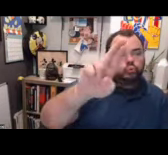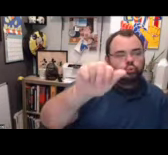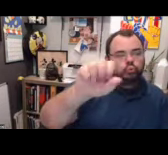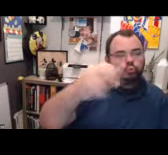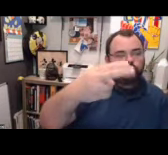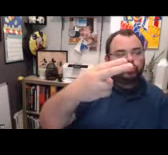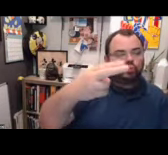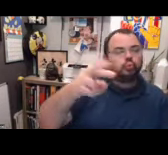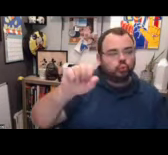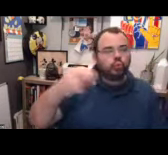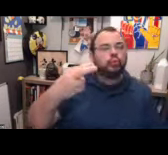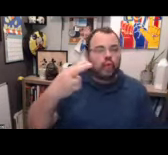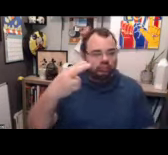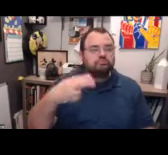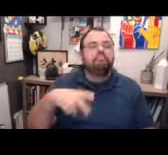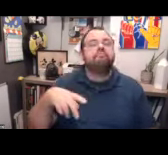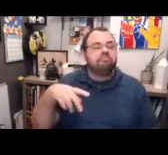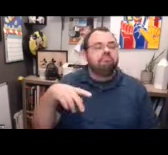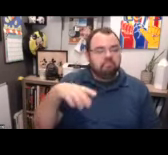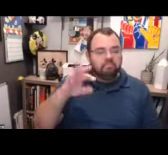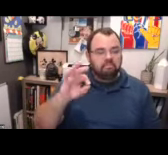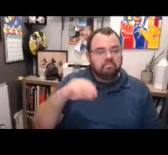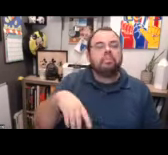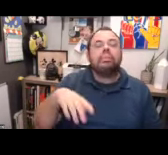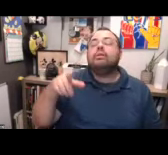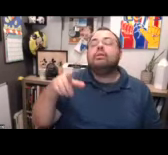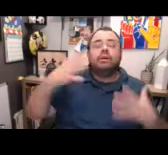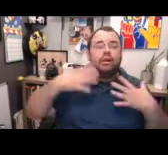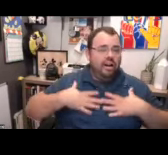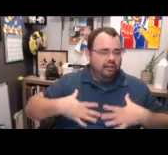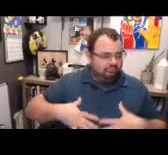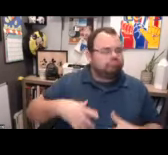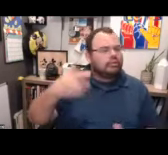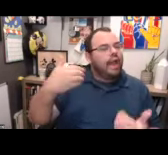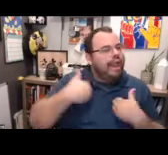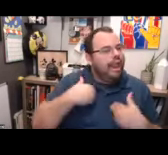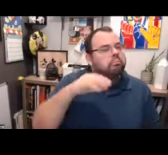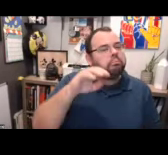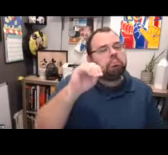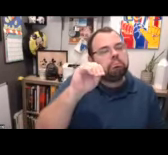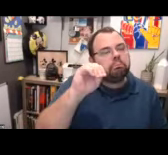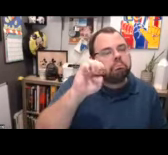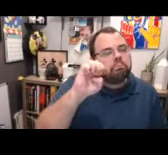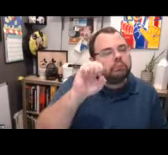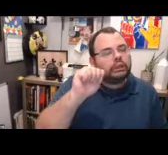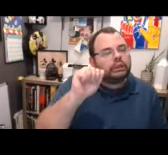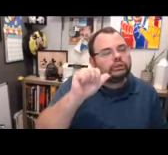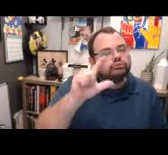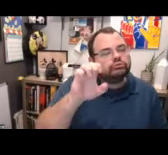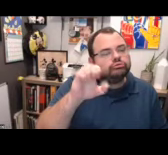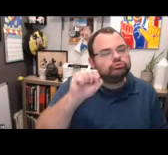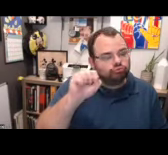Oh, I'm sorry. Interpreter. She remembers that she had a coworker that had a rash.